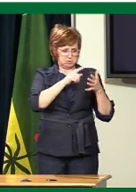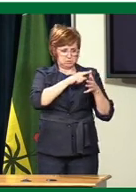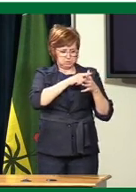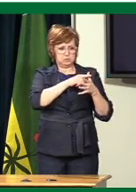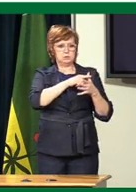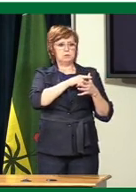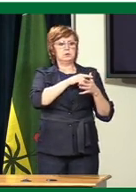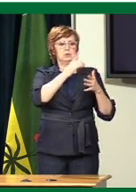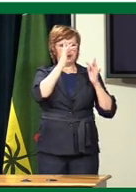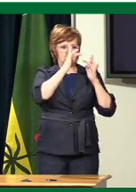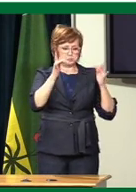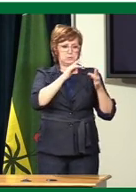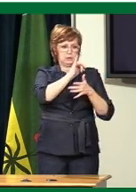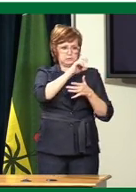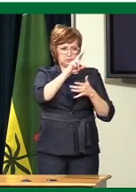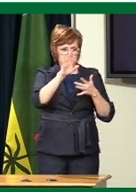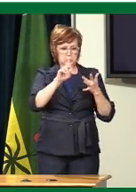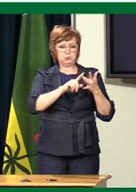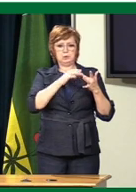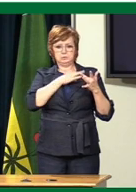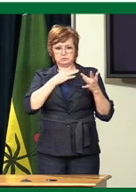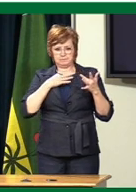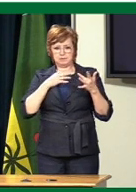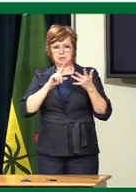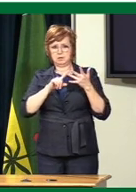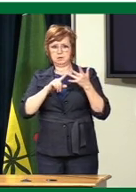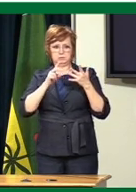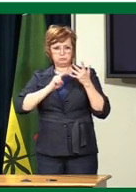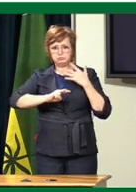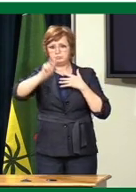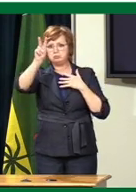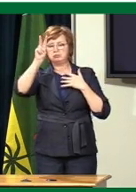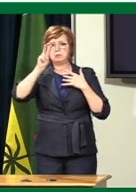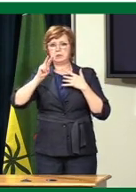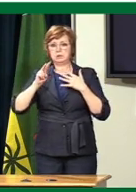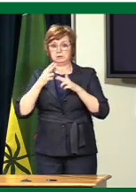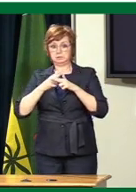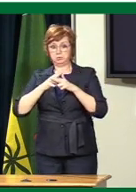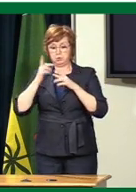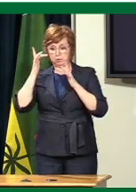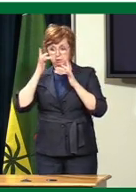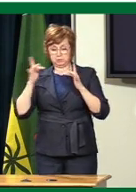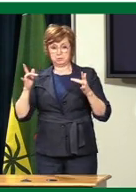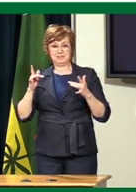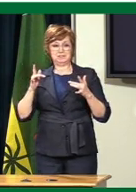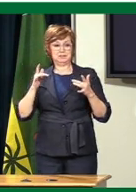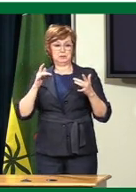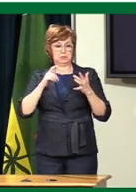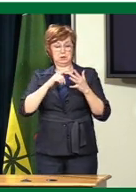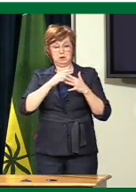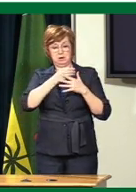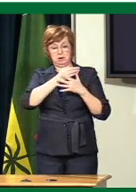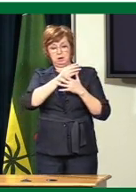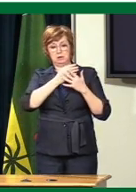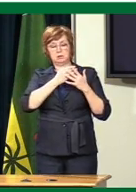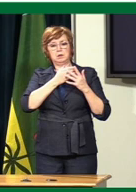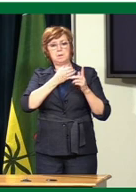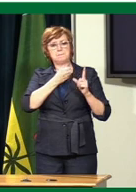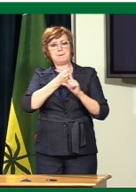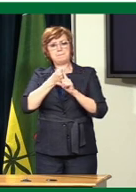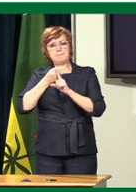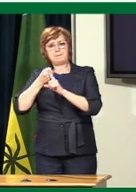seeing today, what we're forecasting for the days and weeks to come, and it's those triggers with respect to